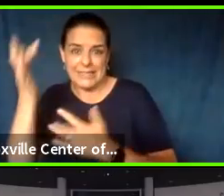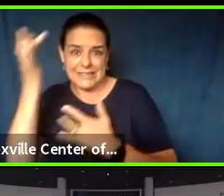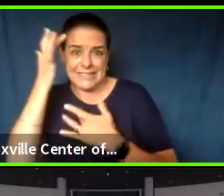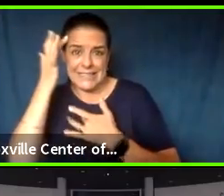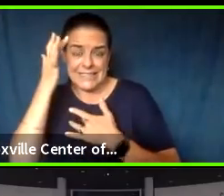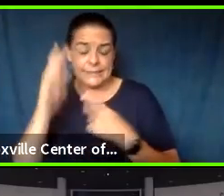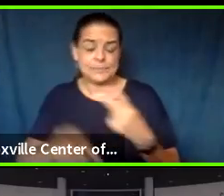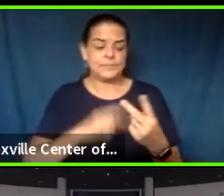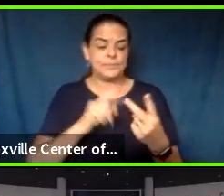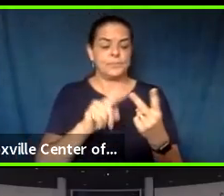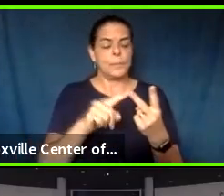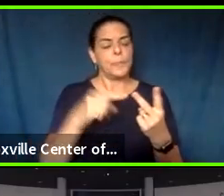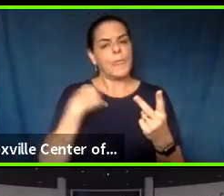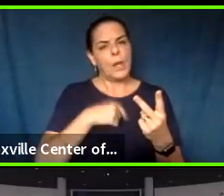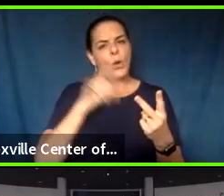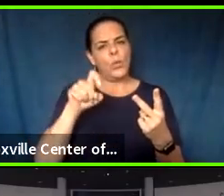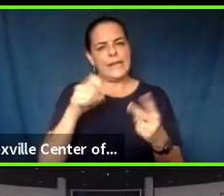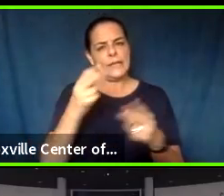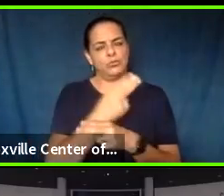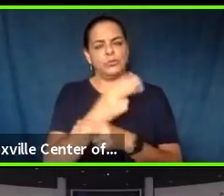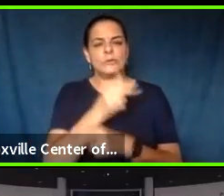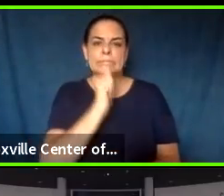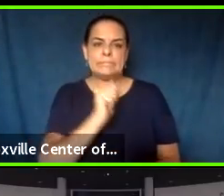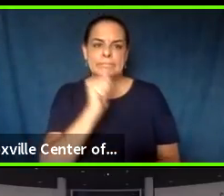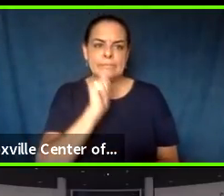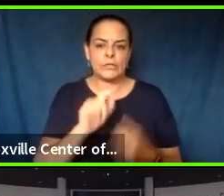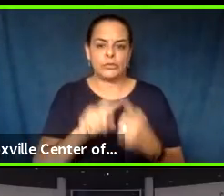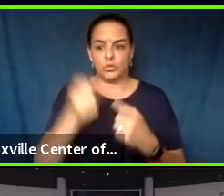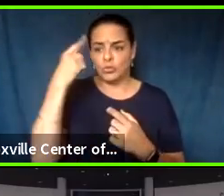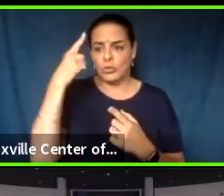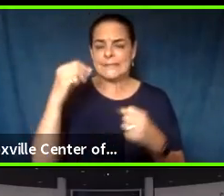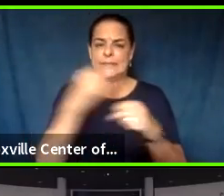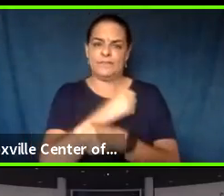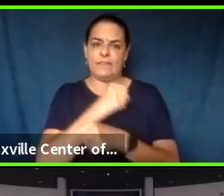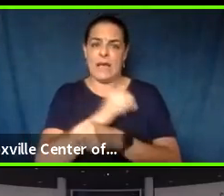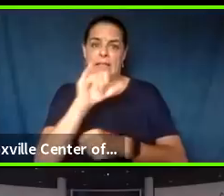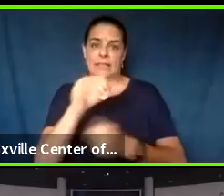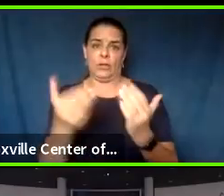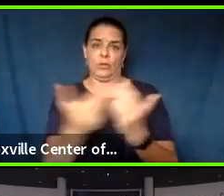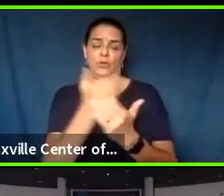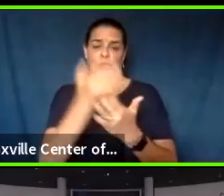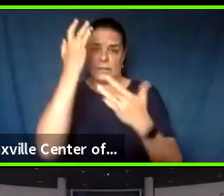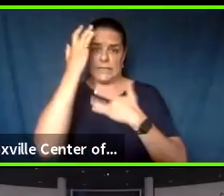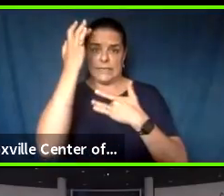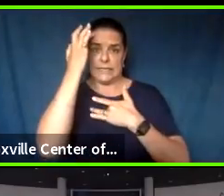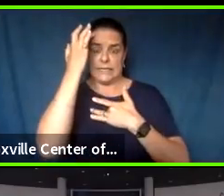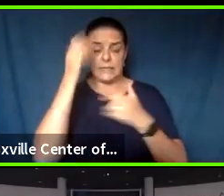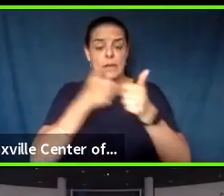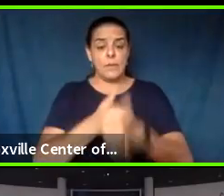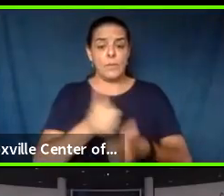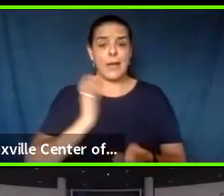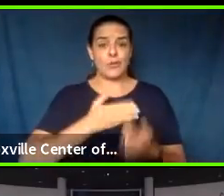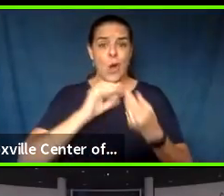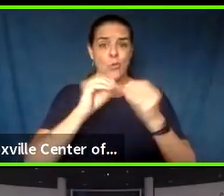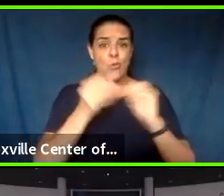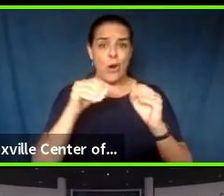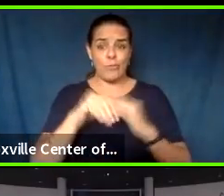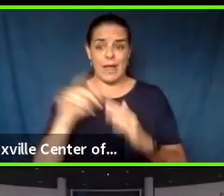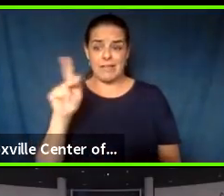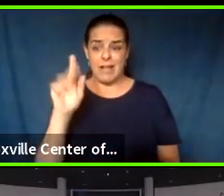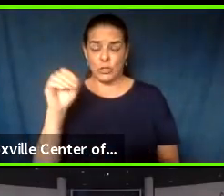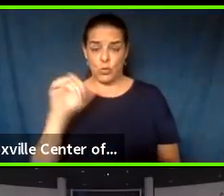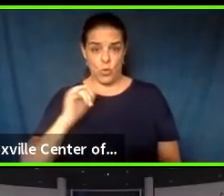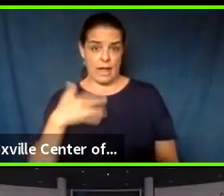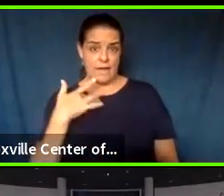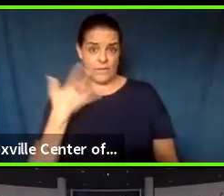exercise patience in the process of understanding and subsequently fighting this novel disease. Based on the data we're seeing in Knox County, do I think it's the right